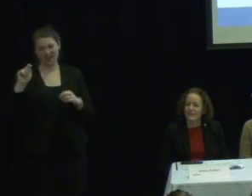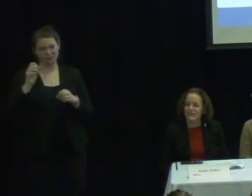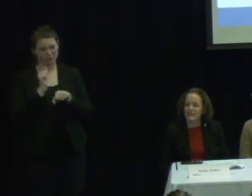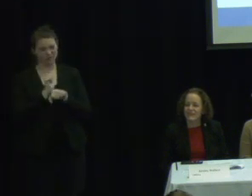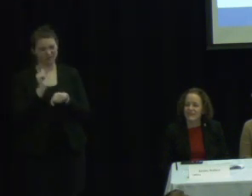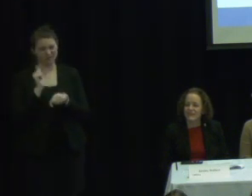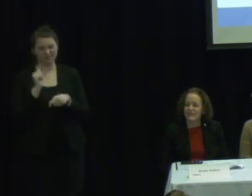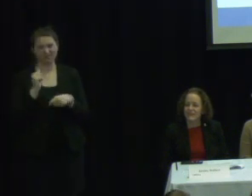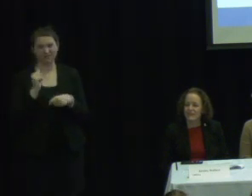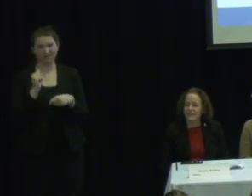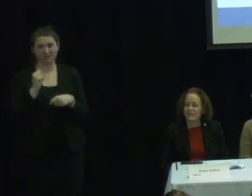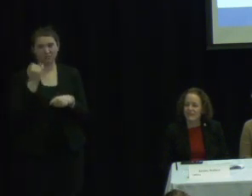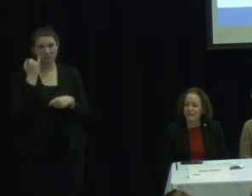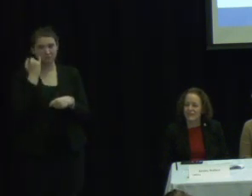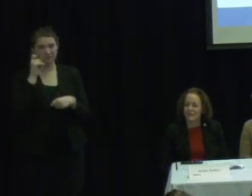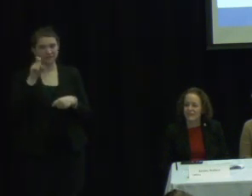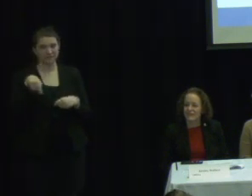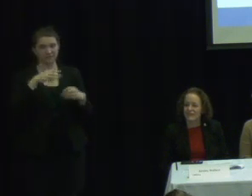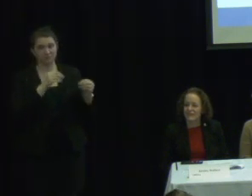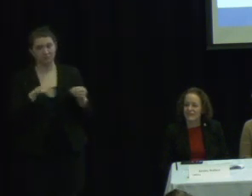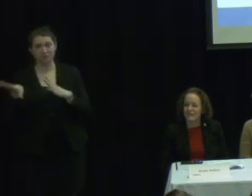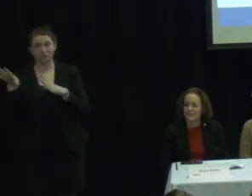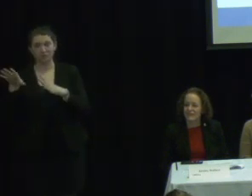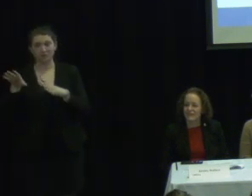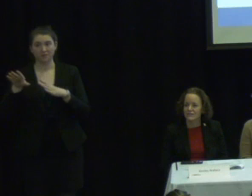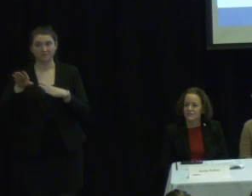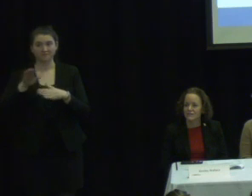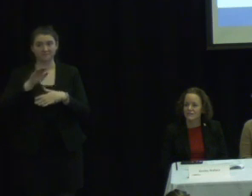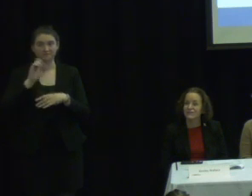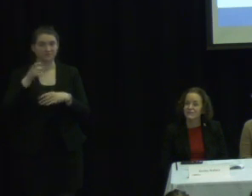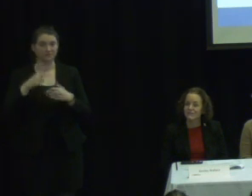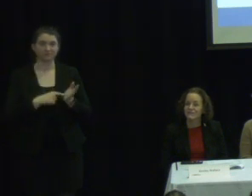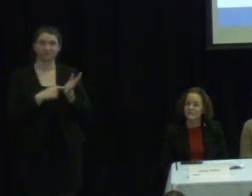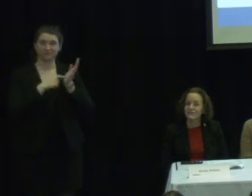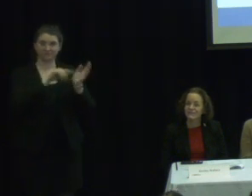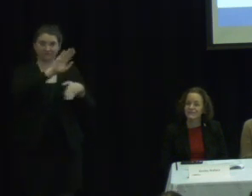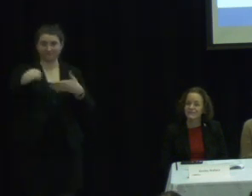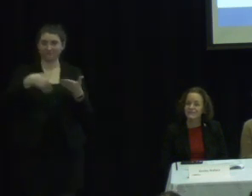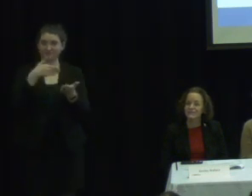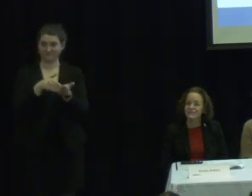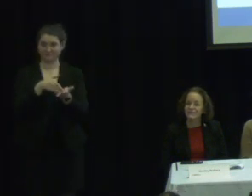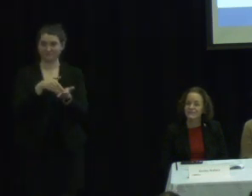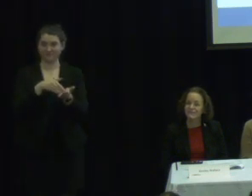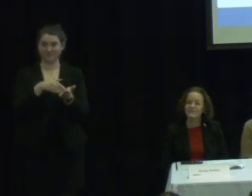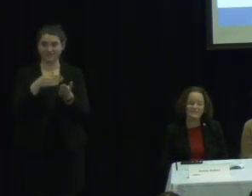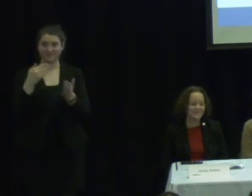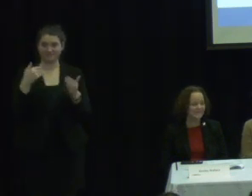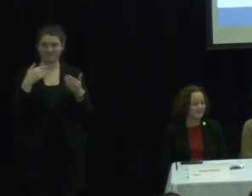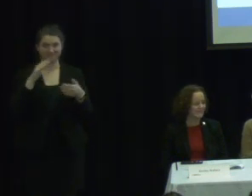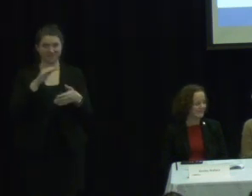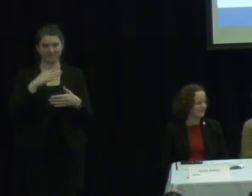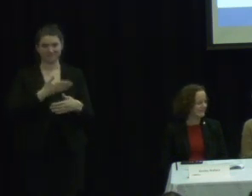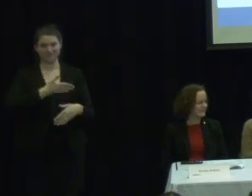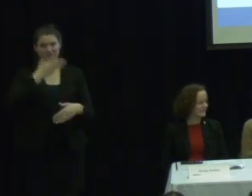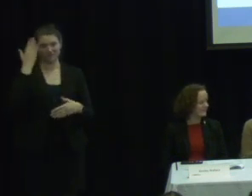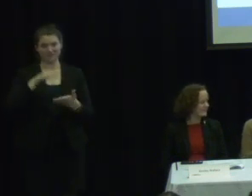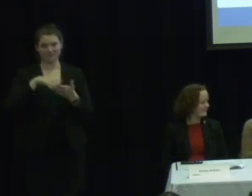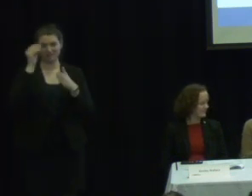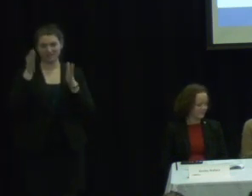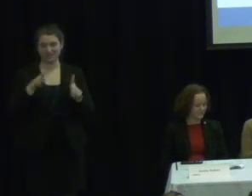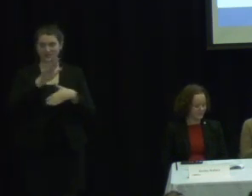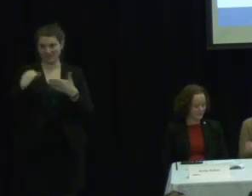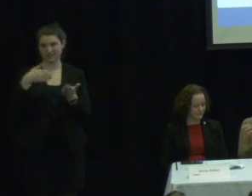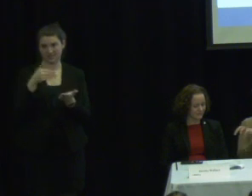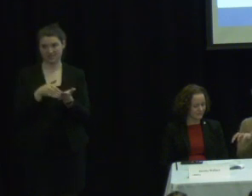road, you ought to put it in the front and center of the student center, where everybody can see it. Yeah, I mean, CMS is